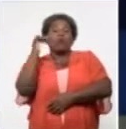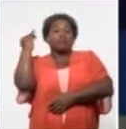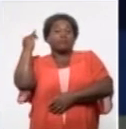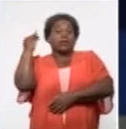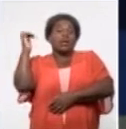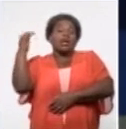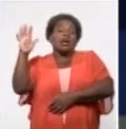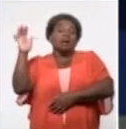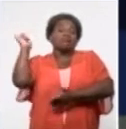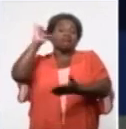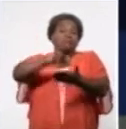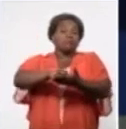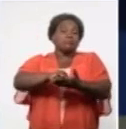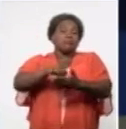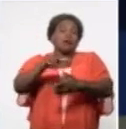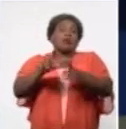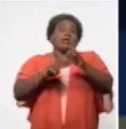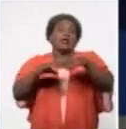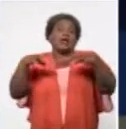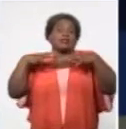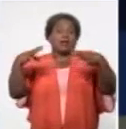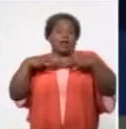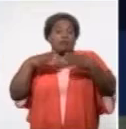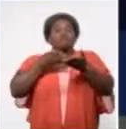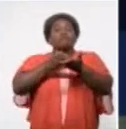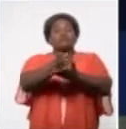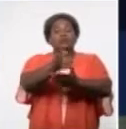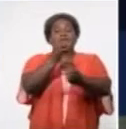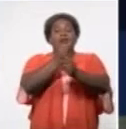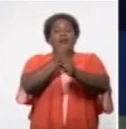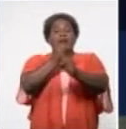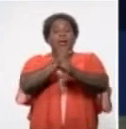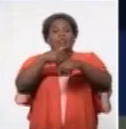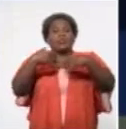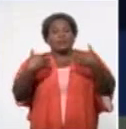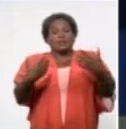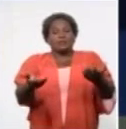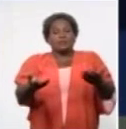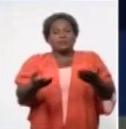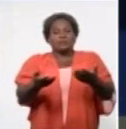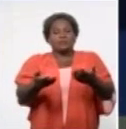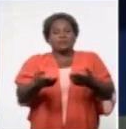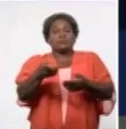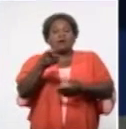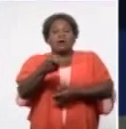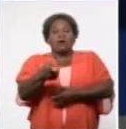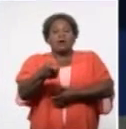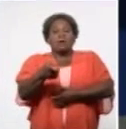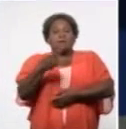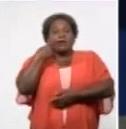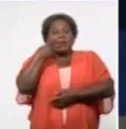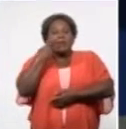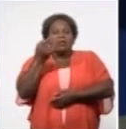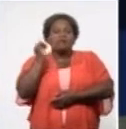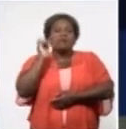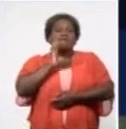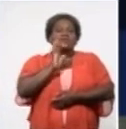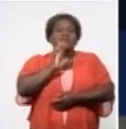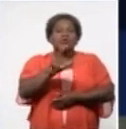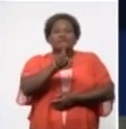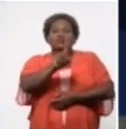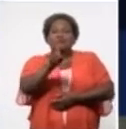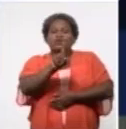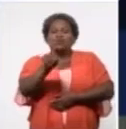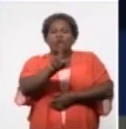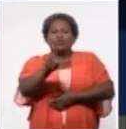any case, the figure of asymptomatic cases at the moment of the analysis is 1,328,